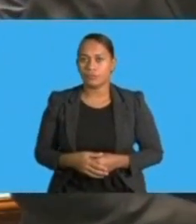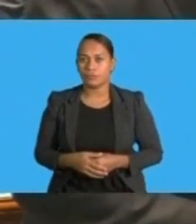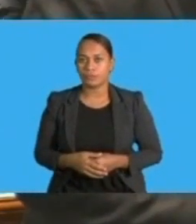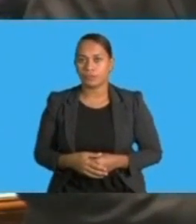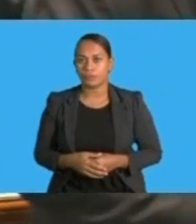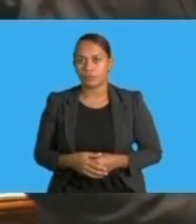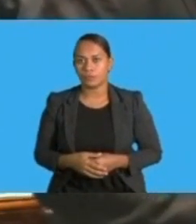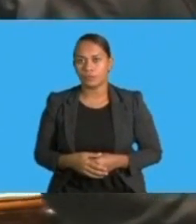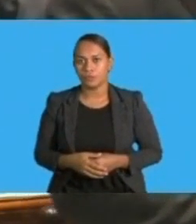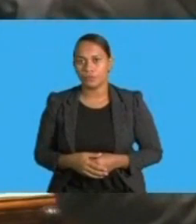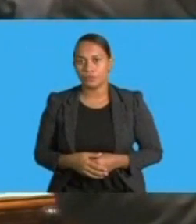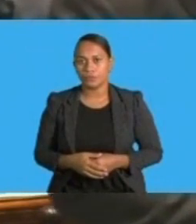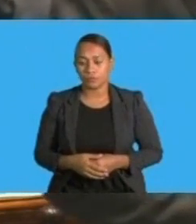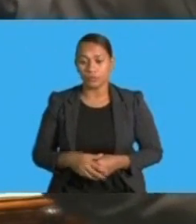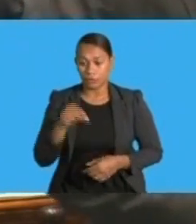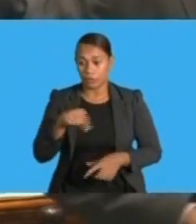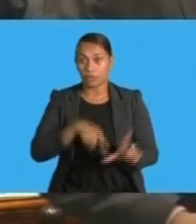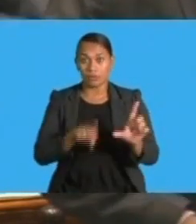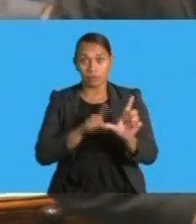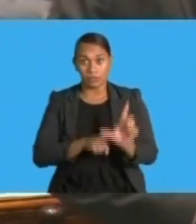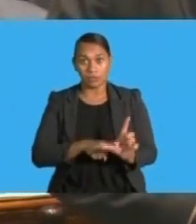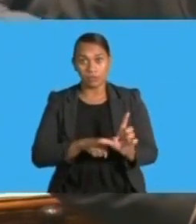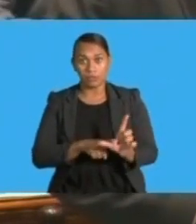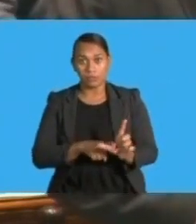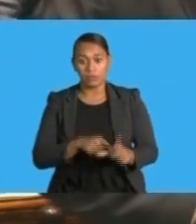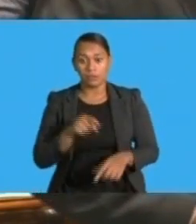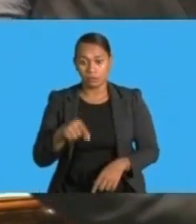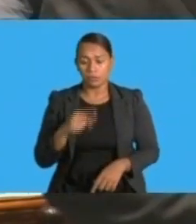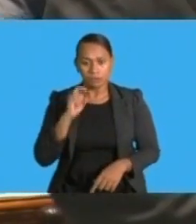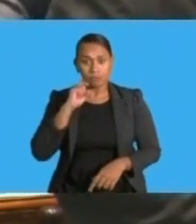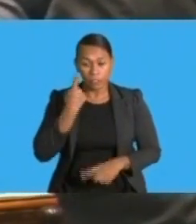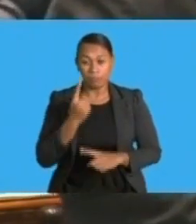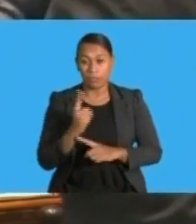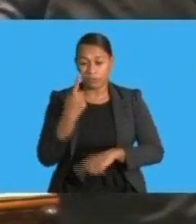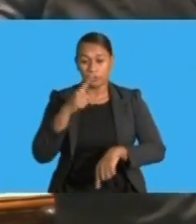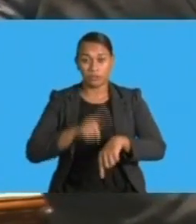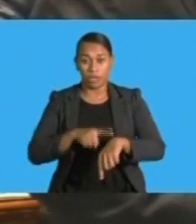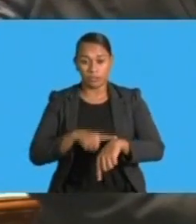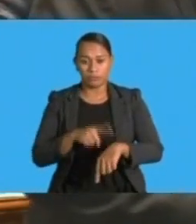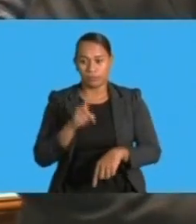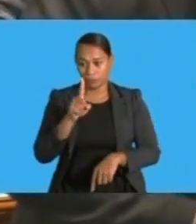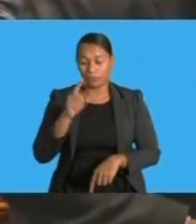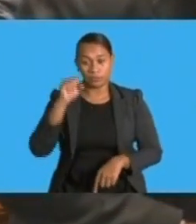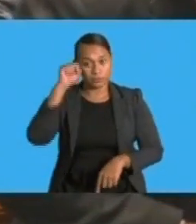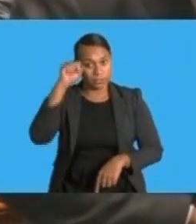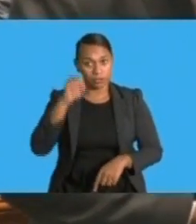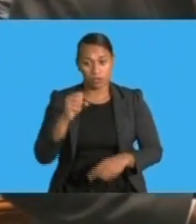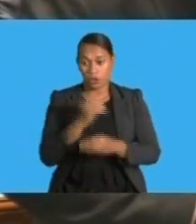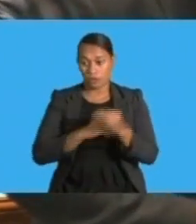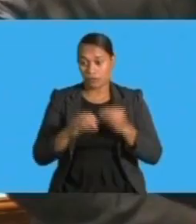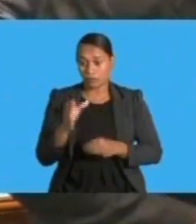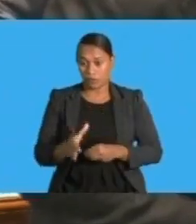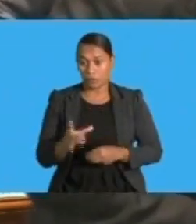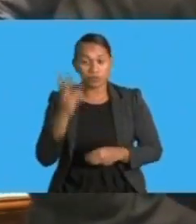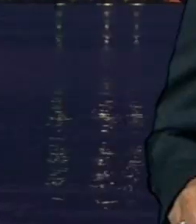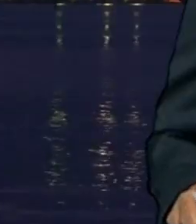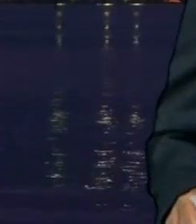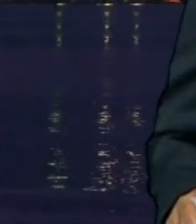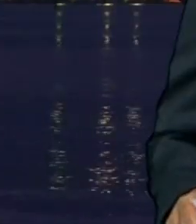year, I think for the first time ever, will be sending one of the senior female police officers to the